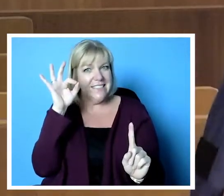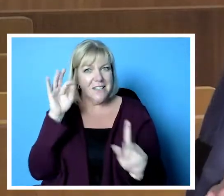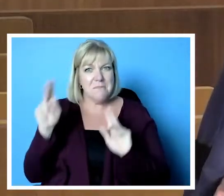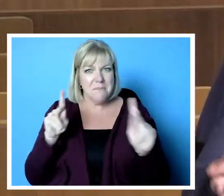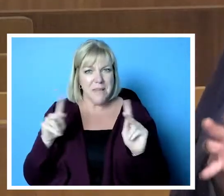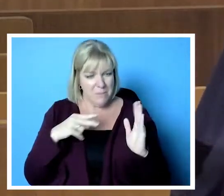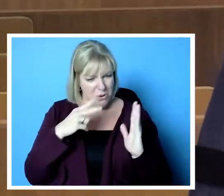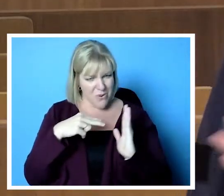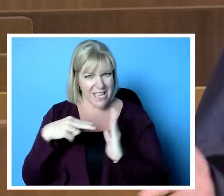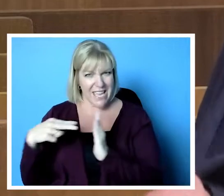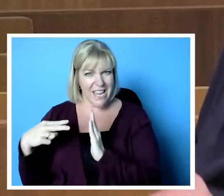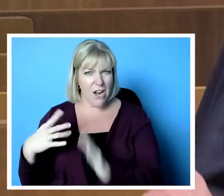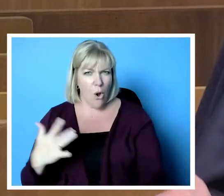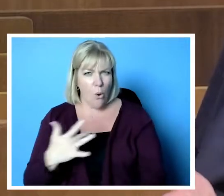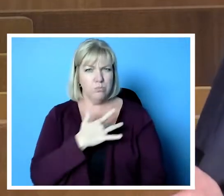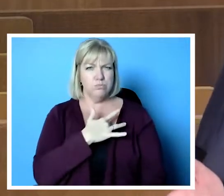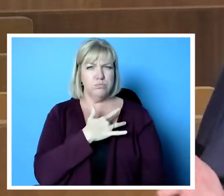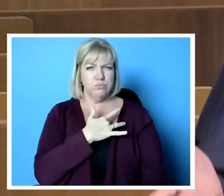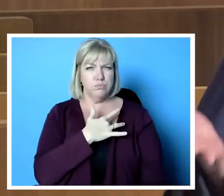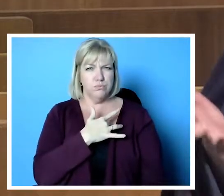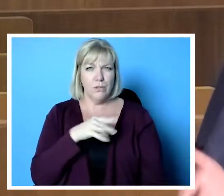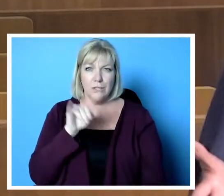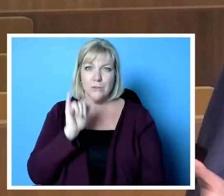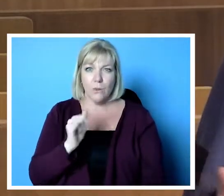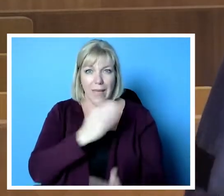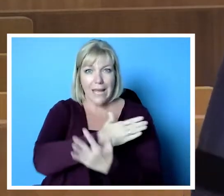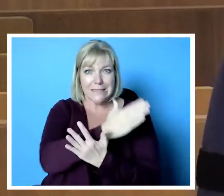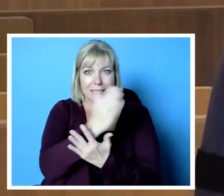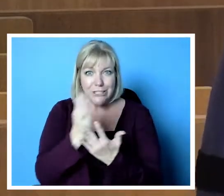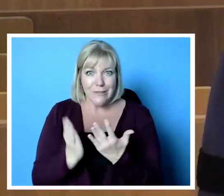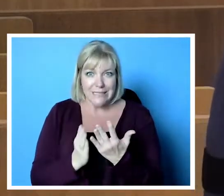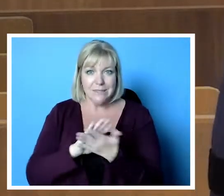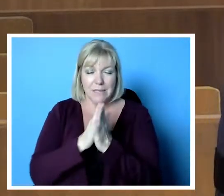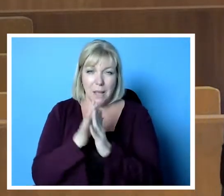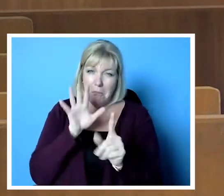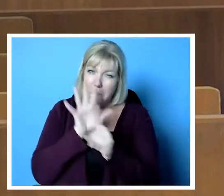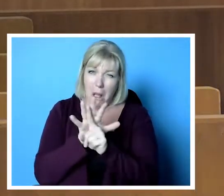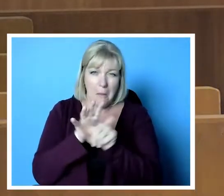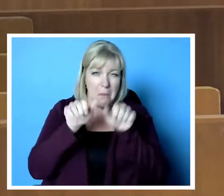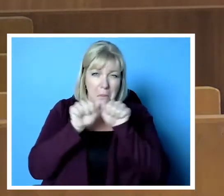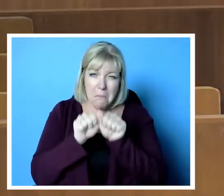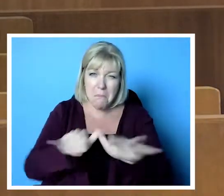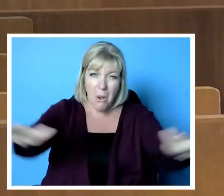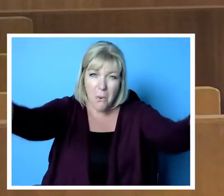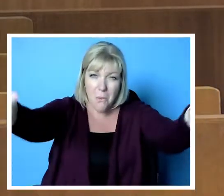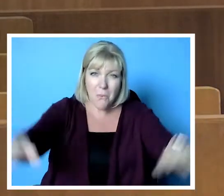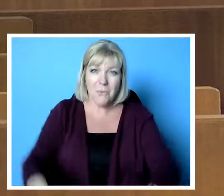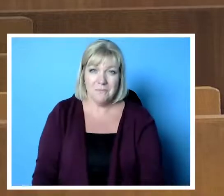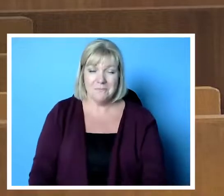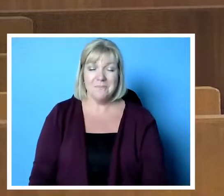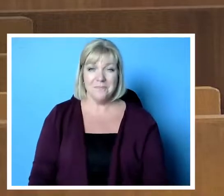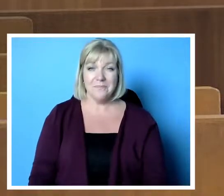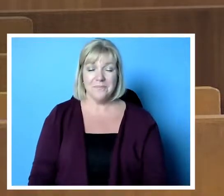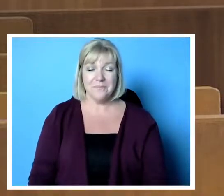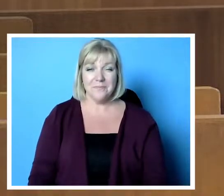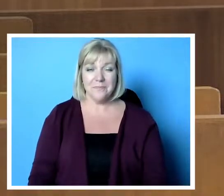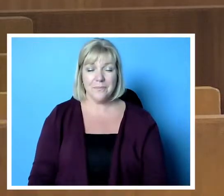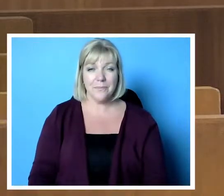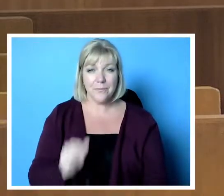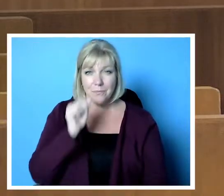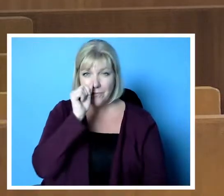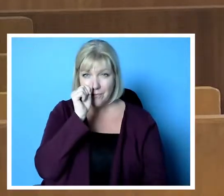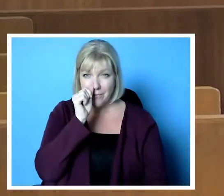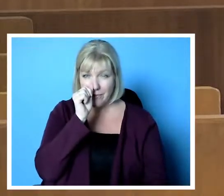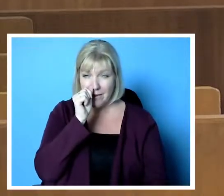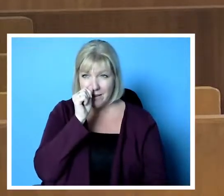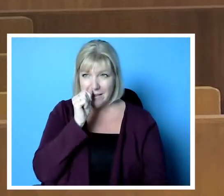the world and made the entire series the phenomenon that it is. Isn't it true for each of